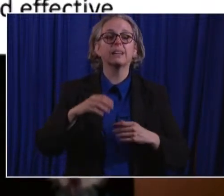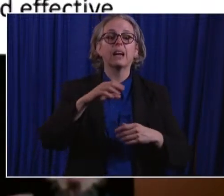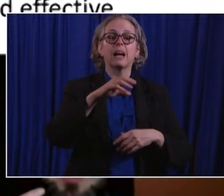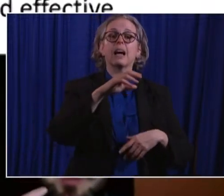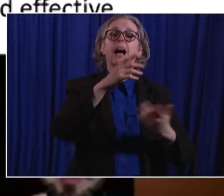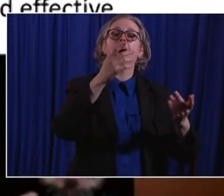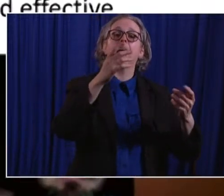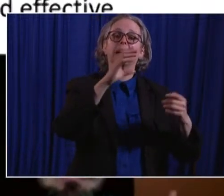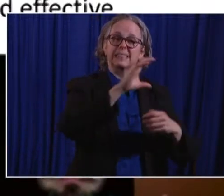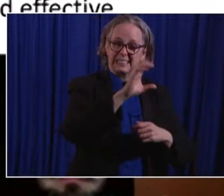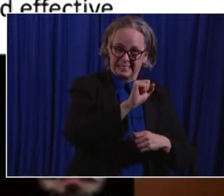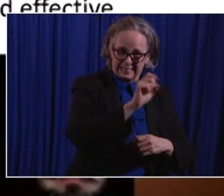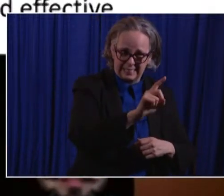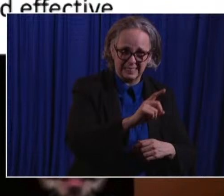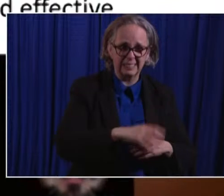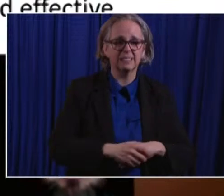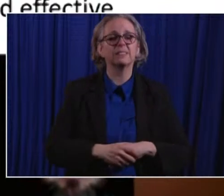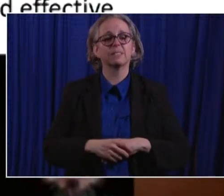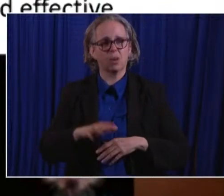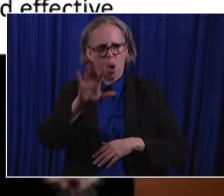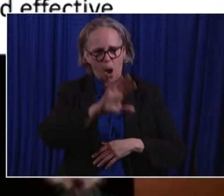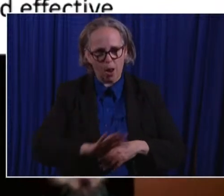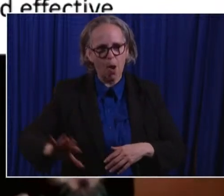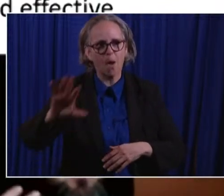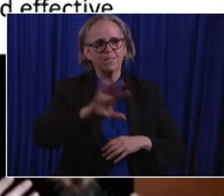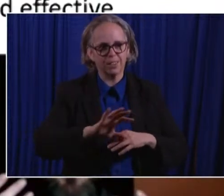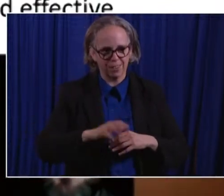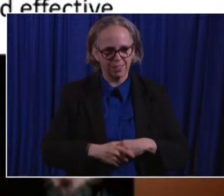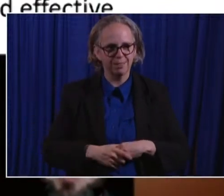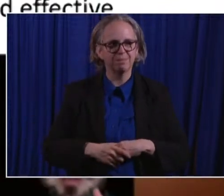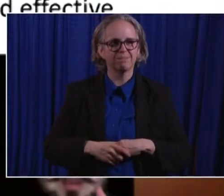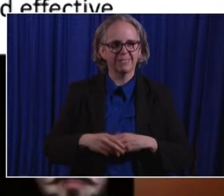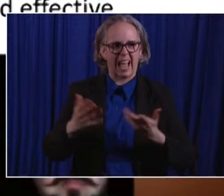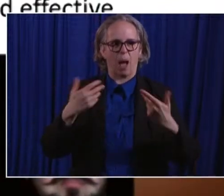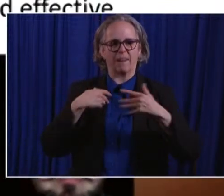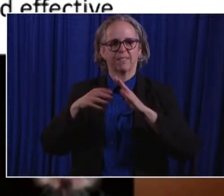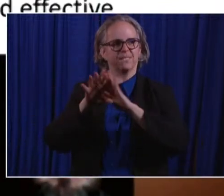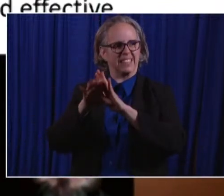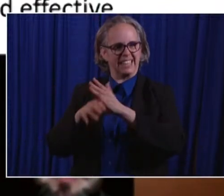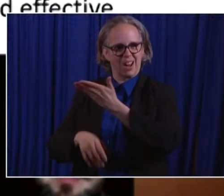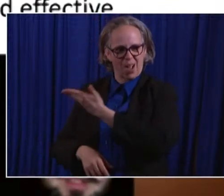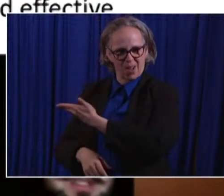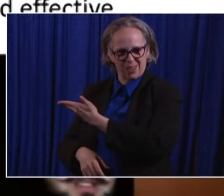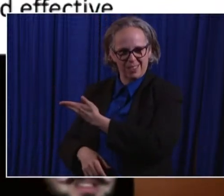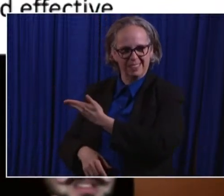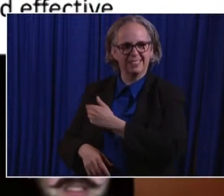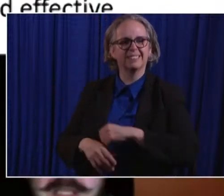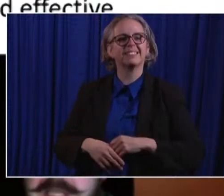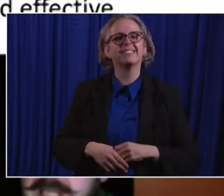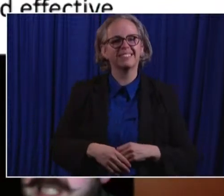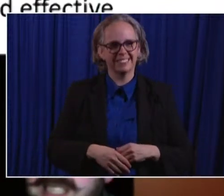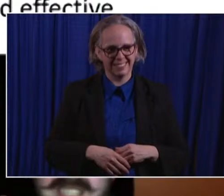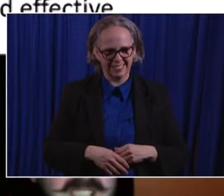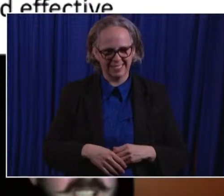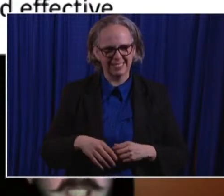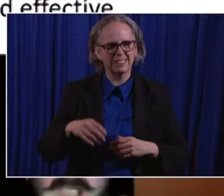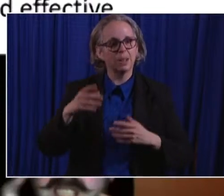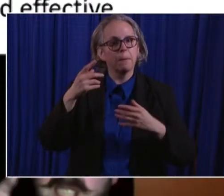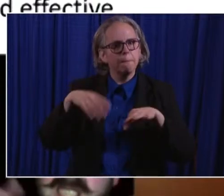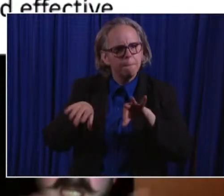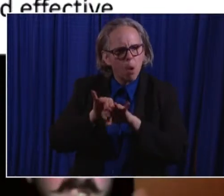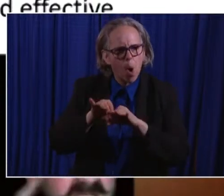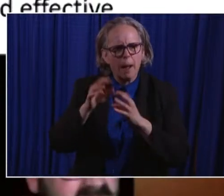for the deaf are taking turns translating important COVID-19 vaccine guidance and information into American Sign